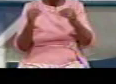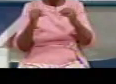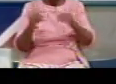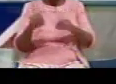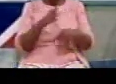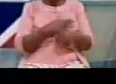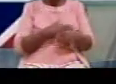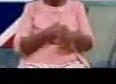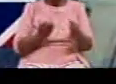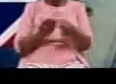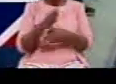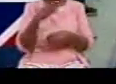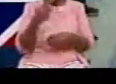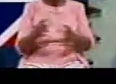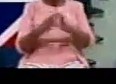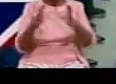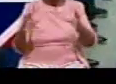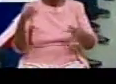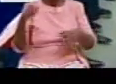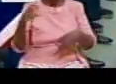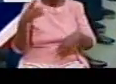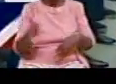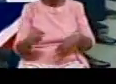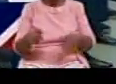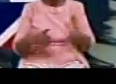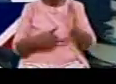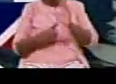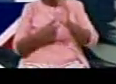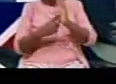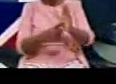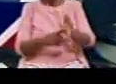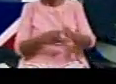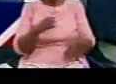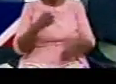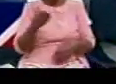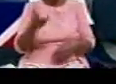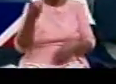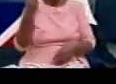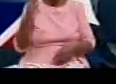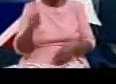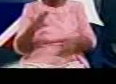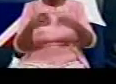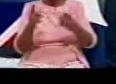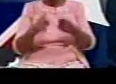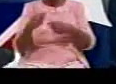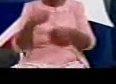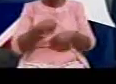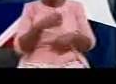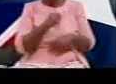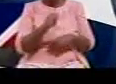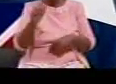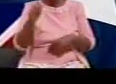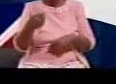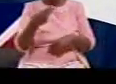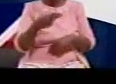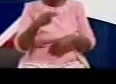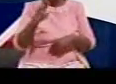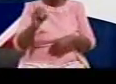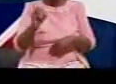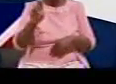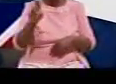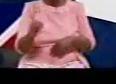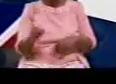a thorn in the flesh. A thorn in the flesh to slow him down, to peg